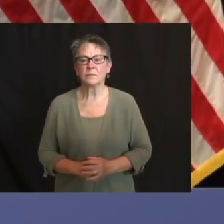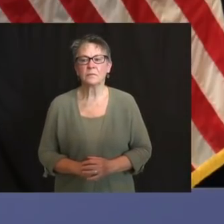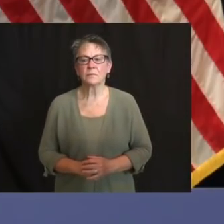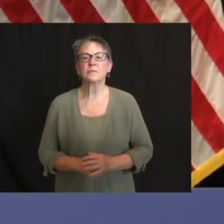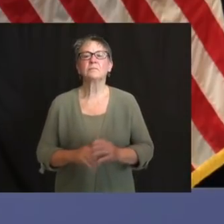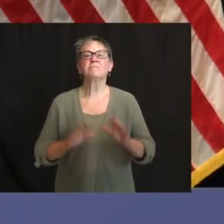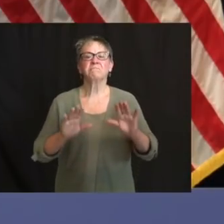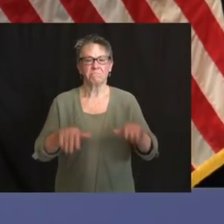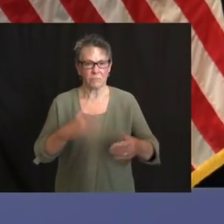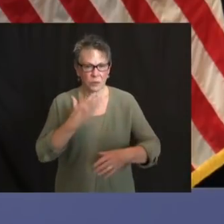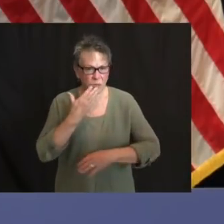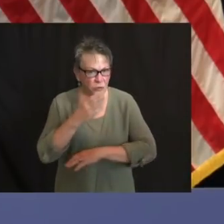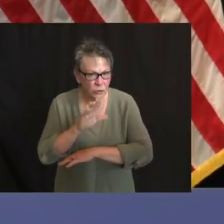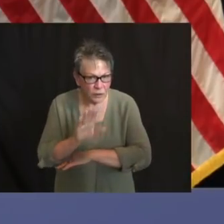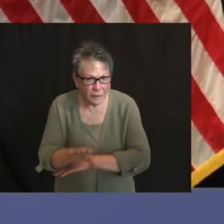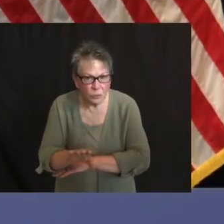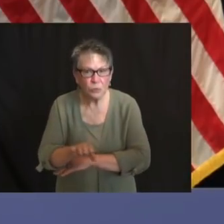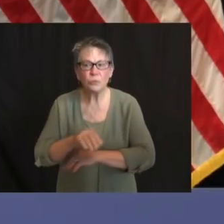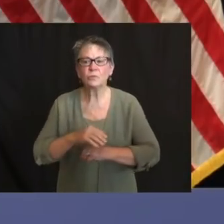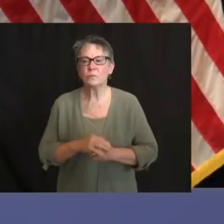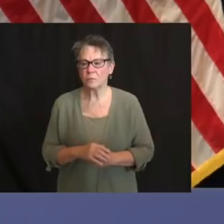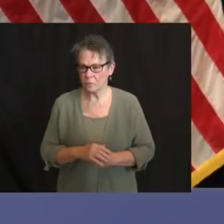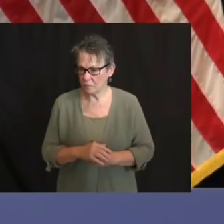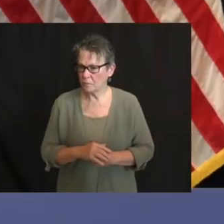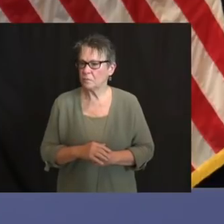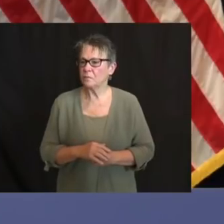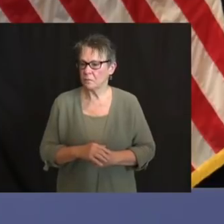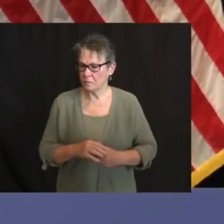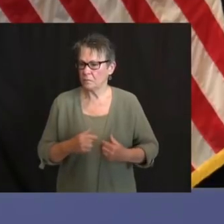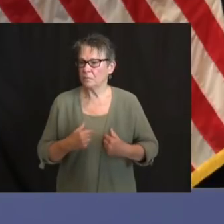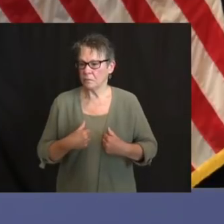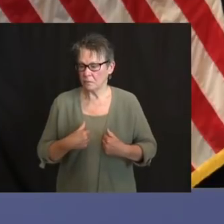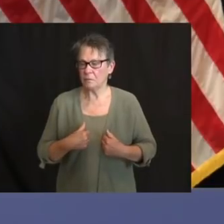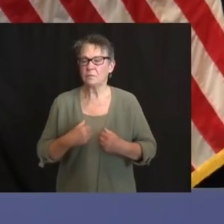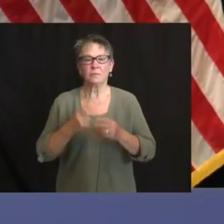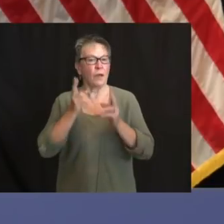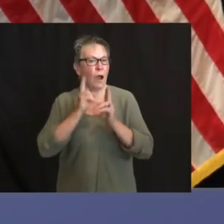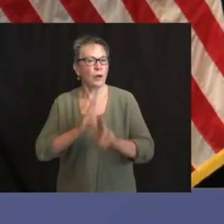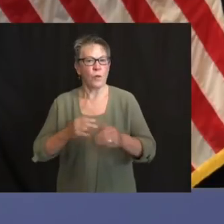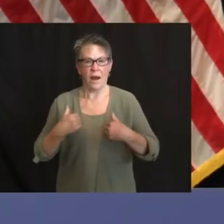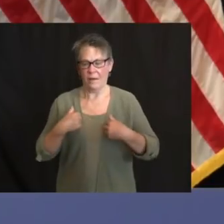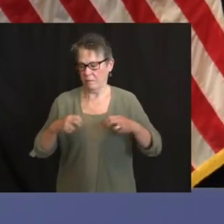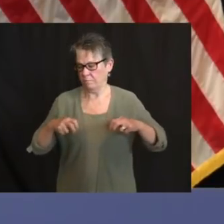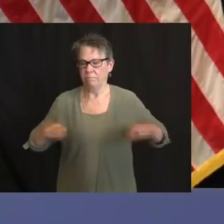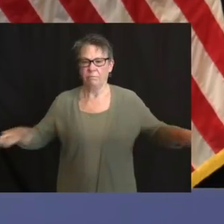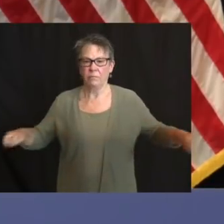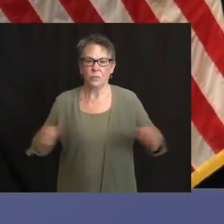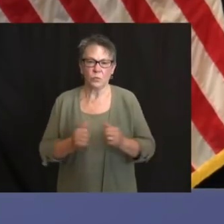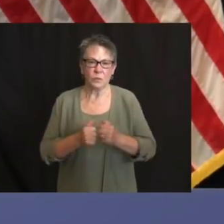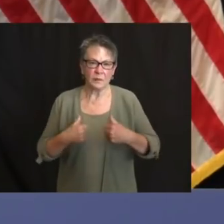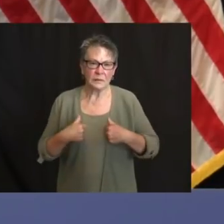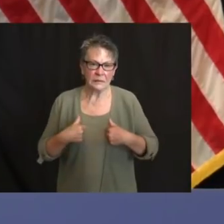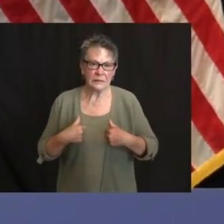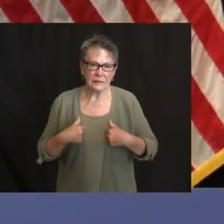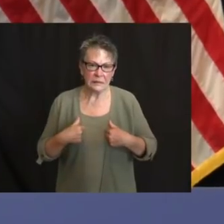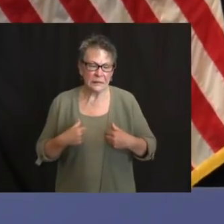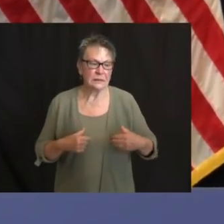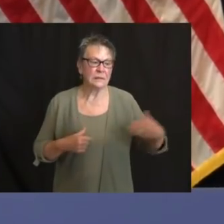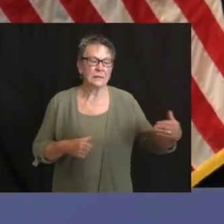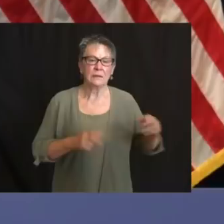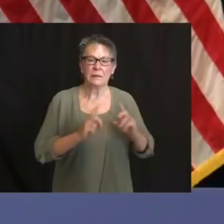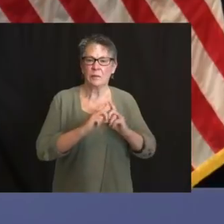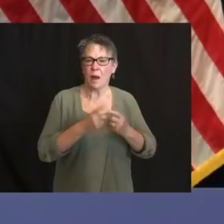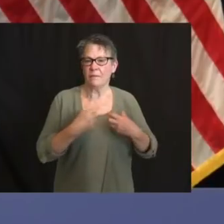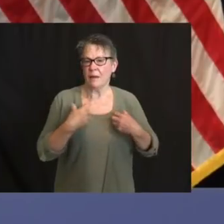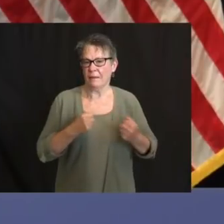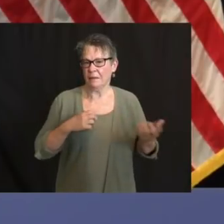Good afternoon. I'm honored to be joined by the woman to my right who needs no introduction, the Commissioner of the Department of Health, Judy Persichelli.